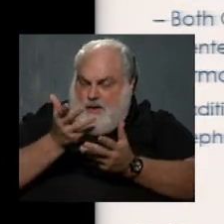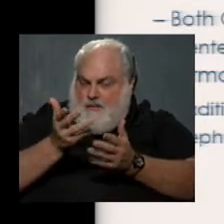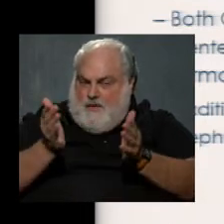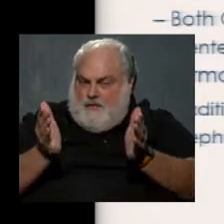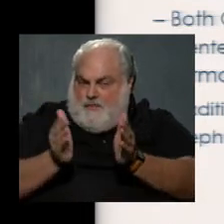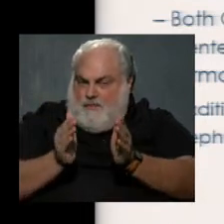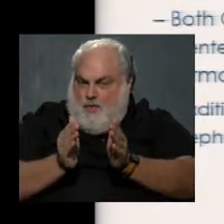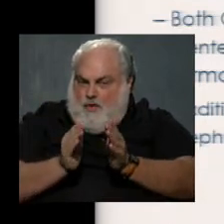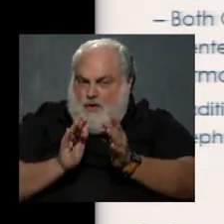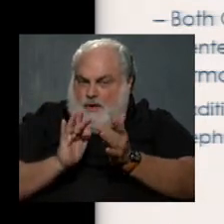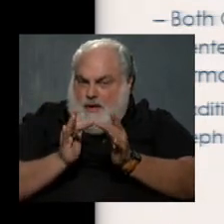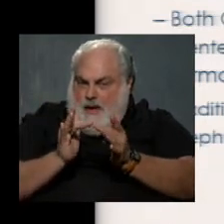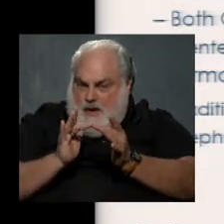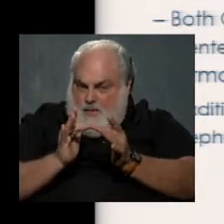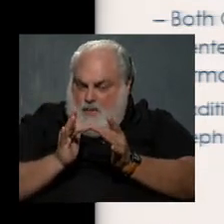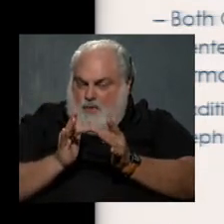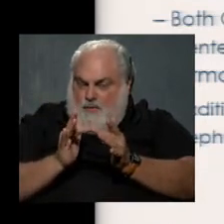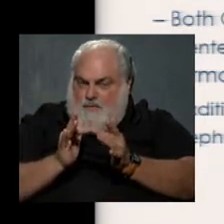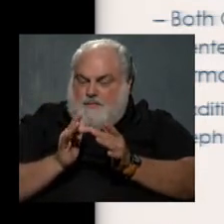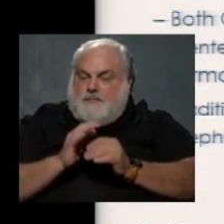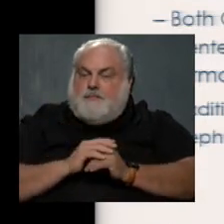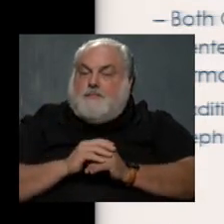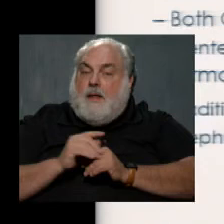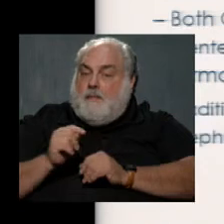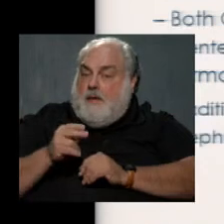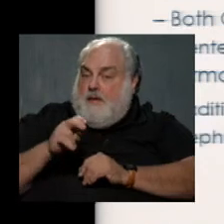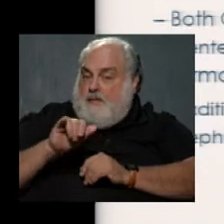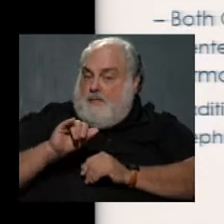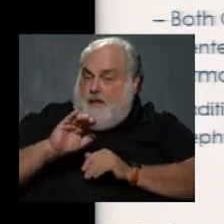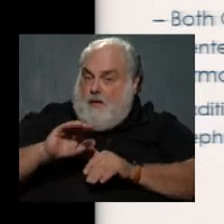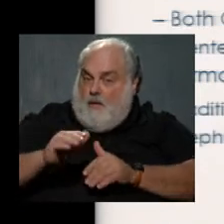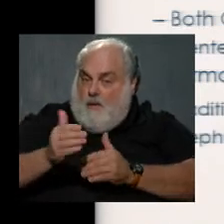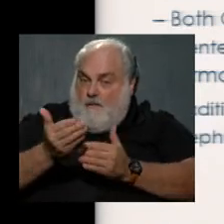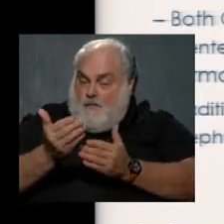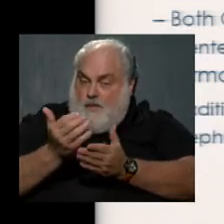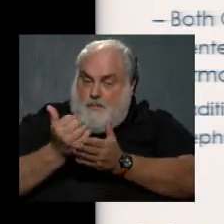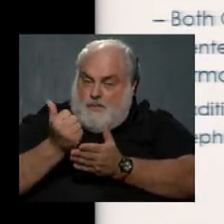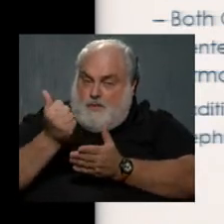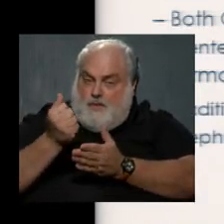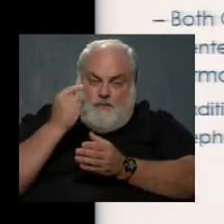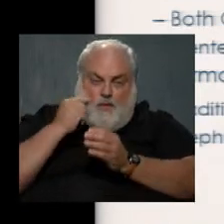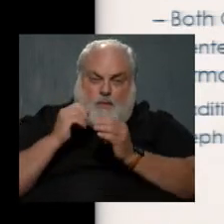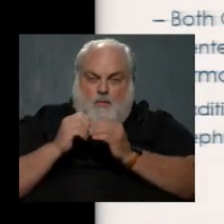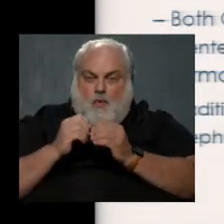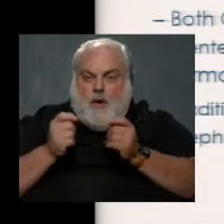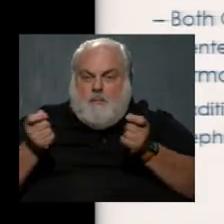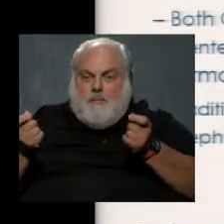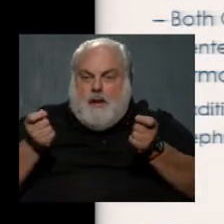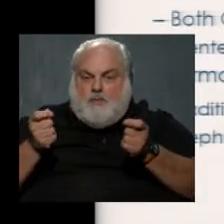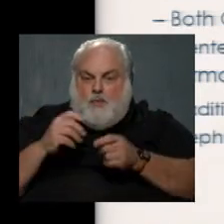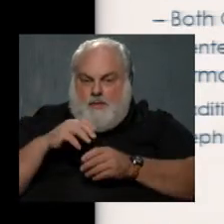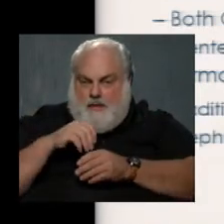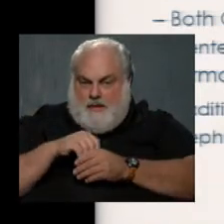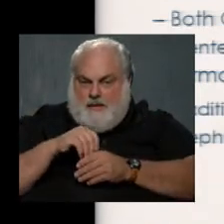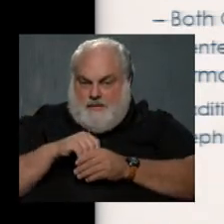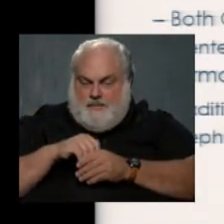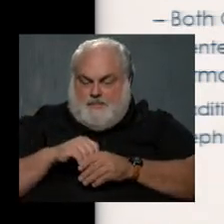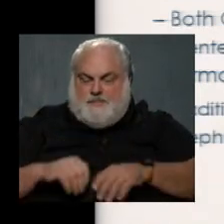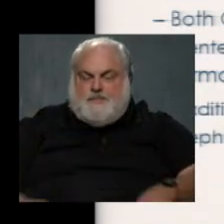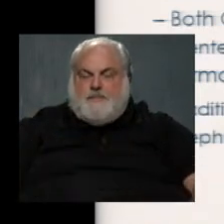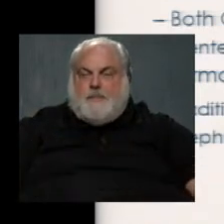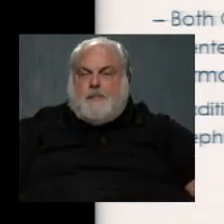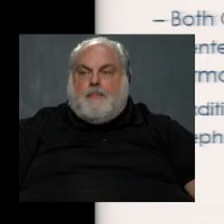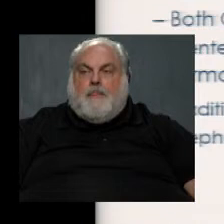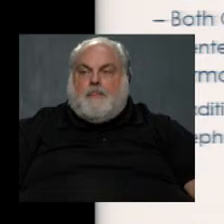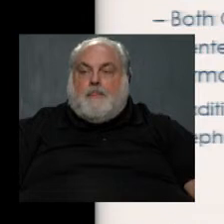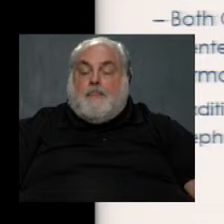smaller networks than the traditional networks, but they offer the opportunity for more management within the network.